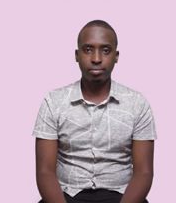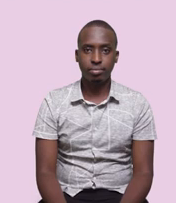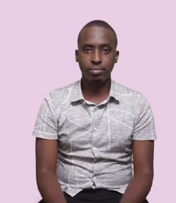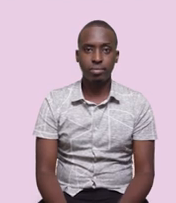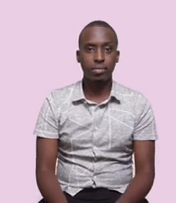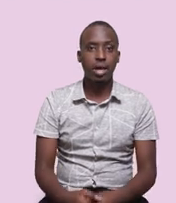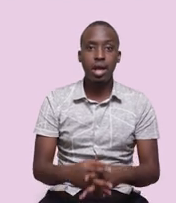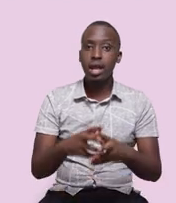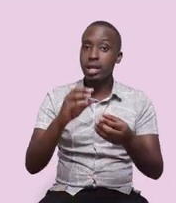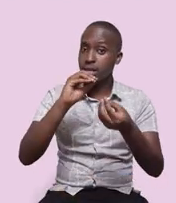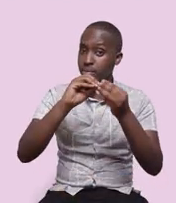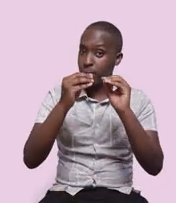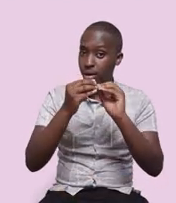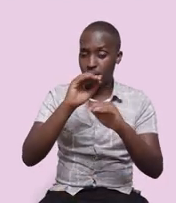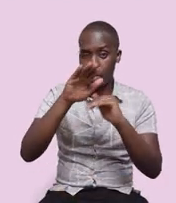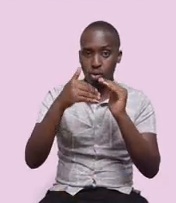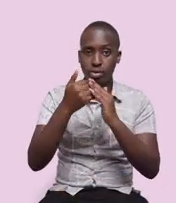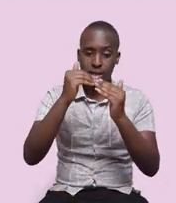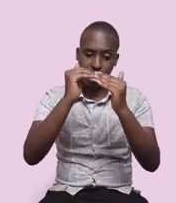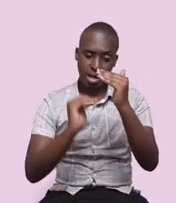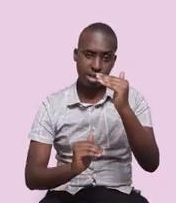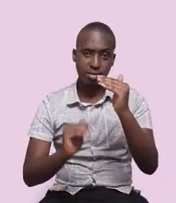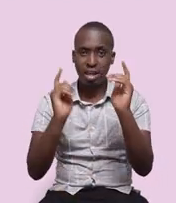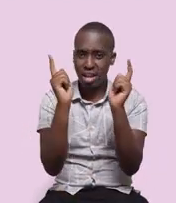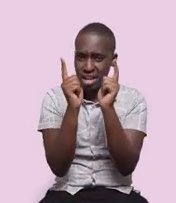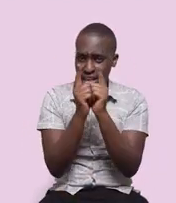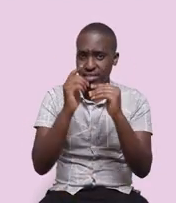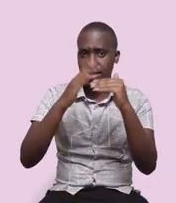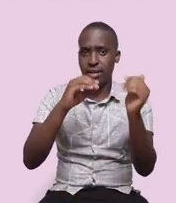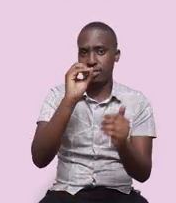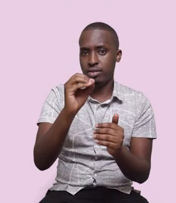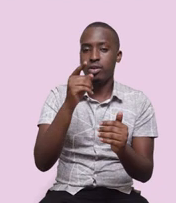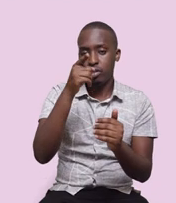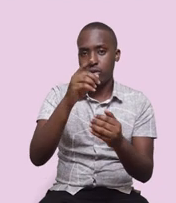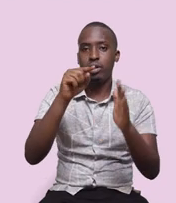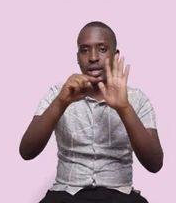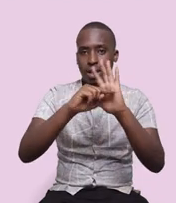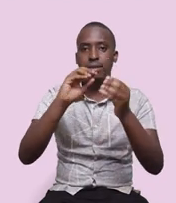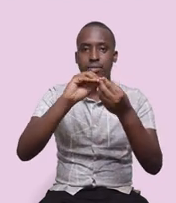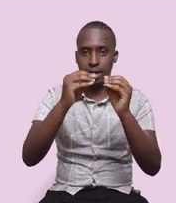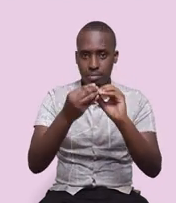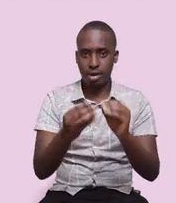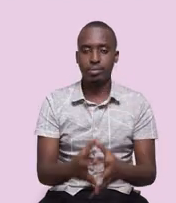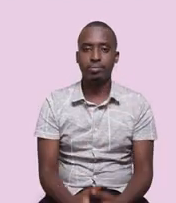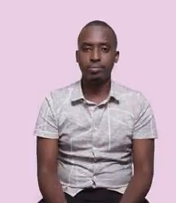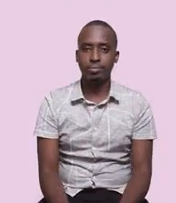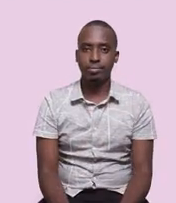A number less than zero is a negative number.